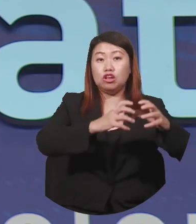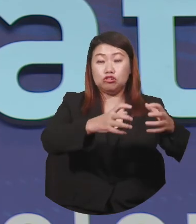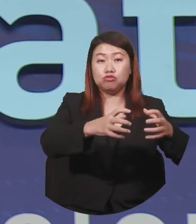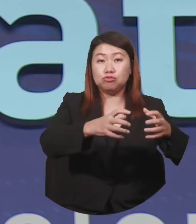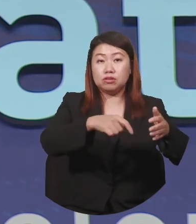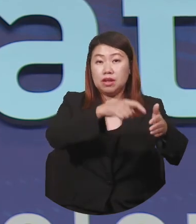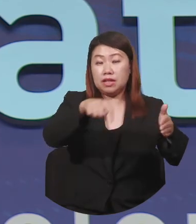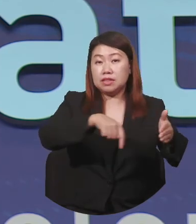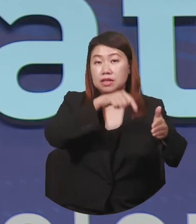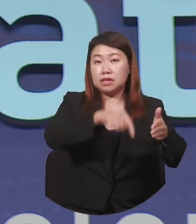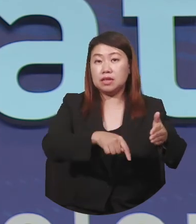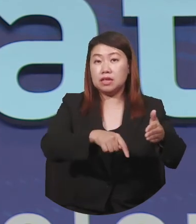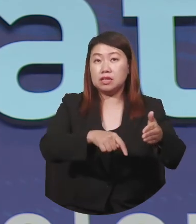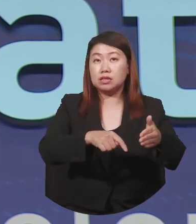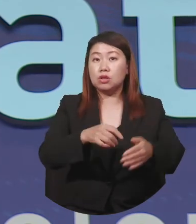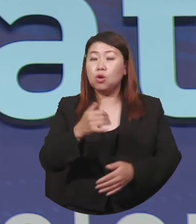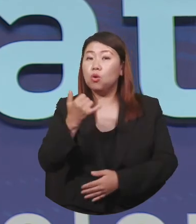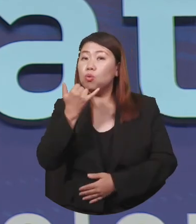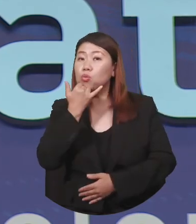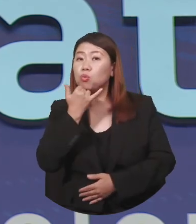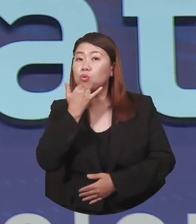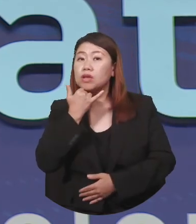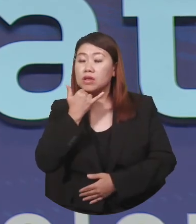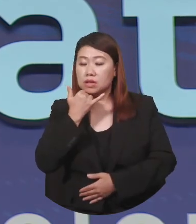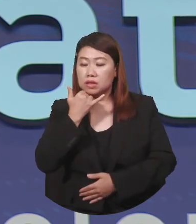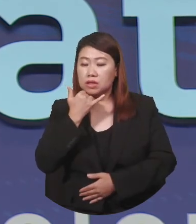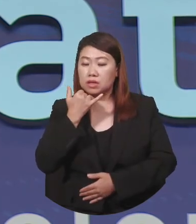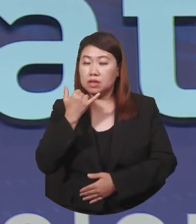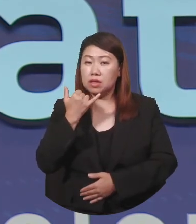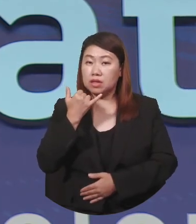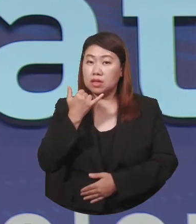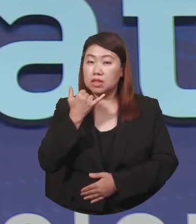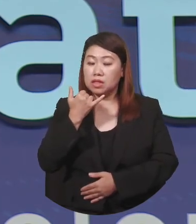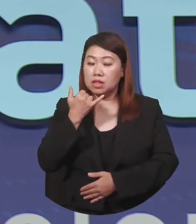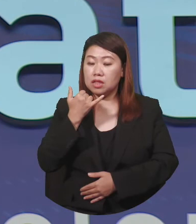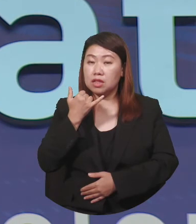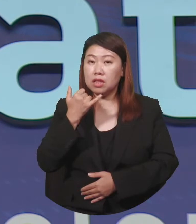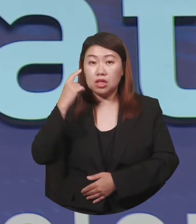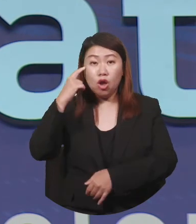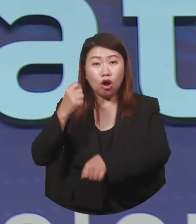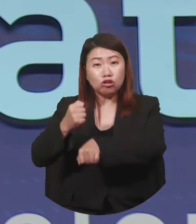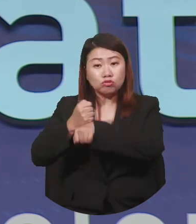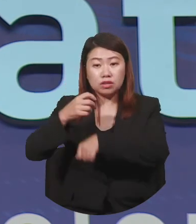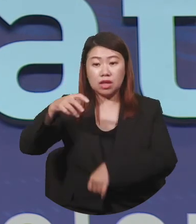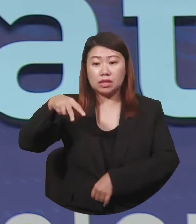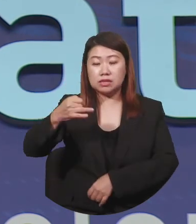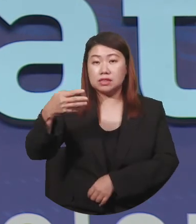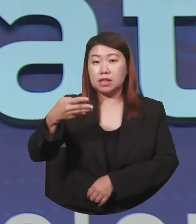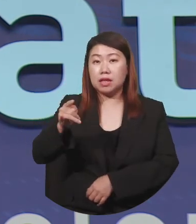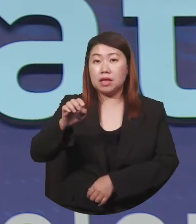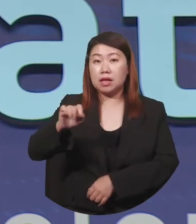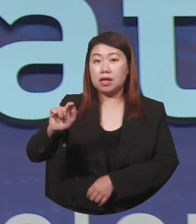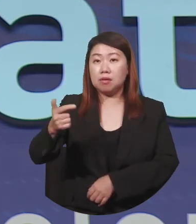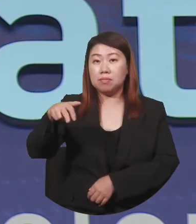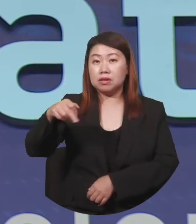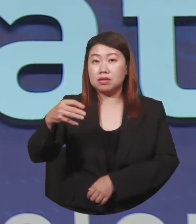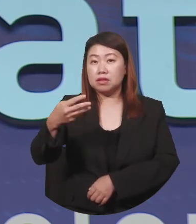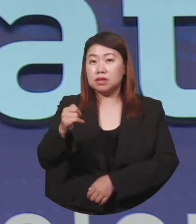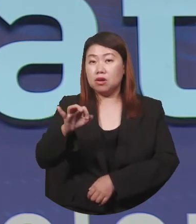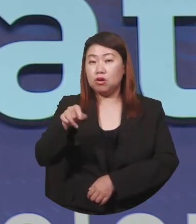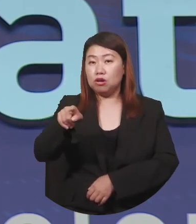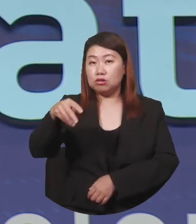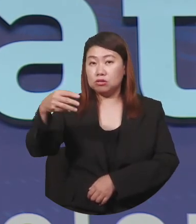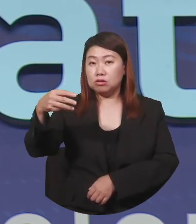a recipient to a donor country. In the second session, New Emerging Donors Changing Landscape, Head of Program for the Inter